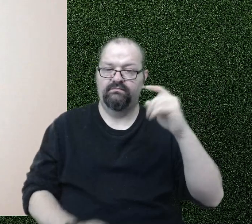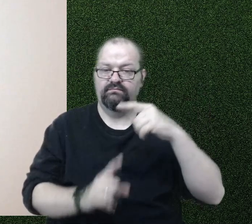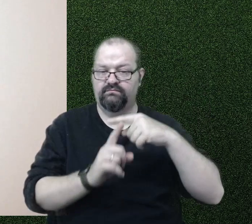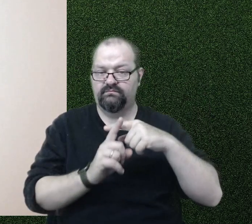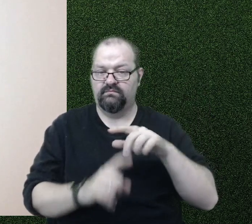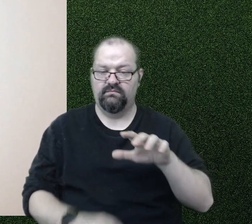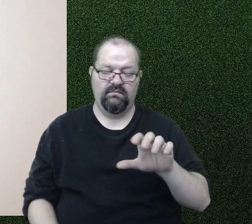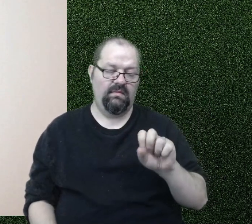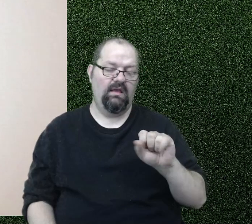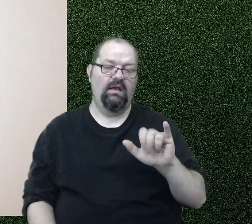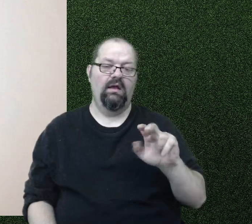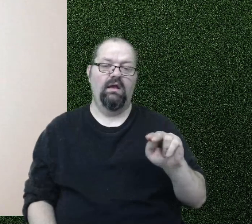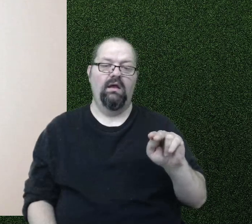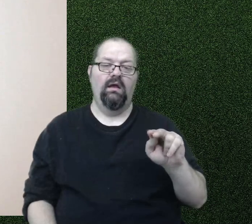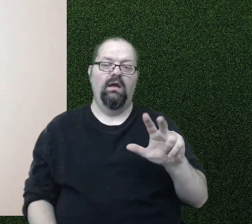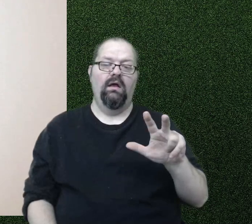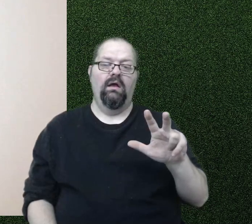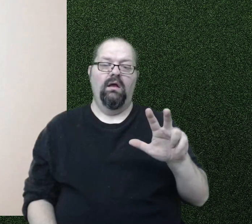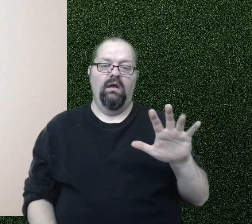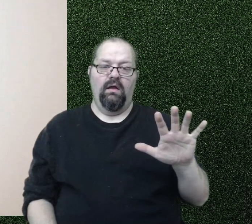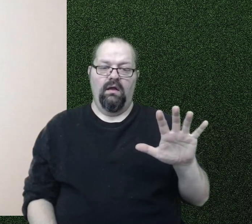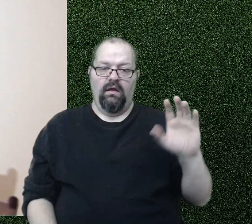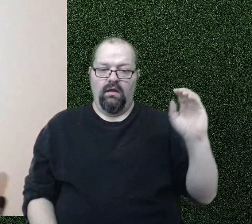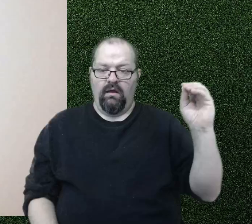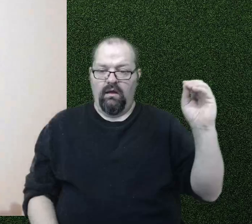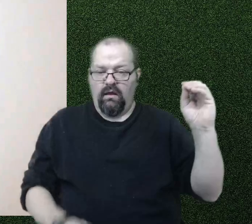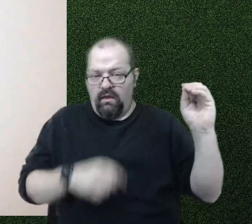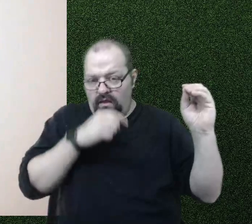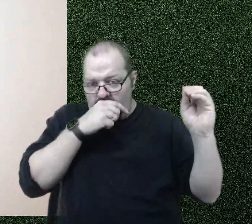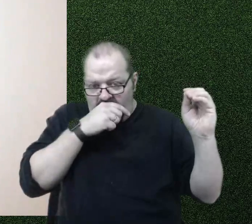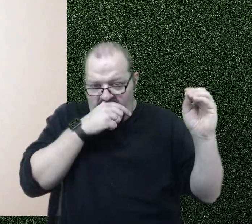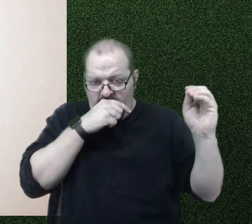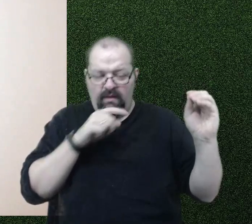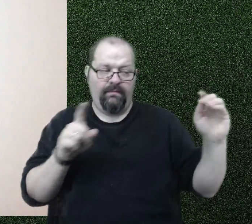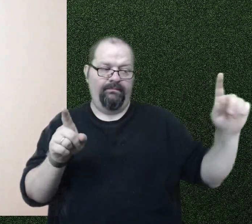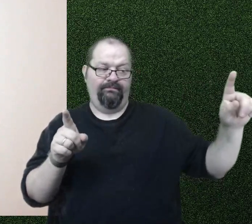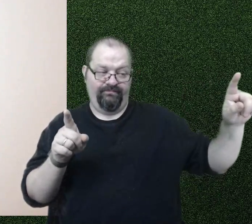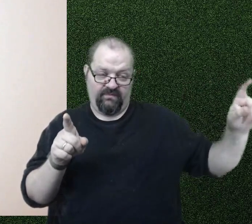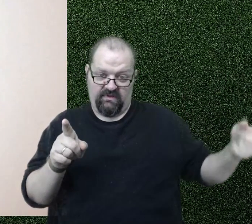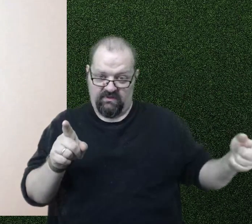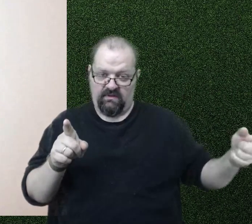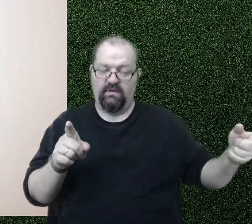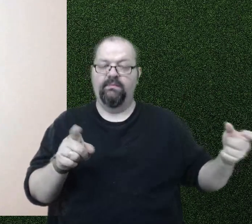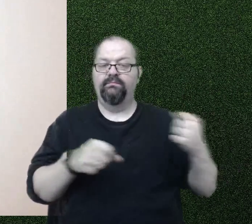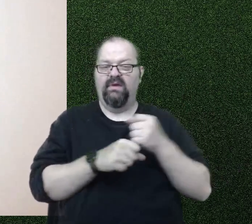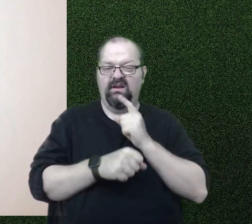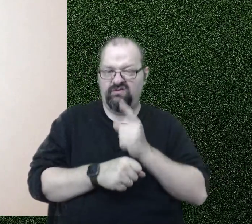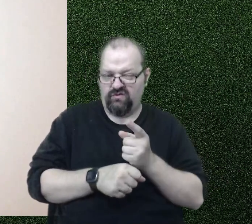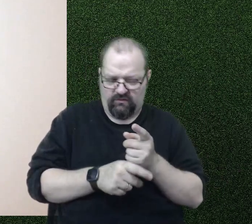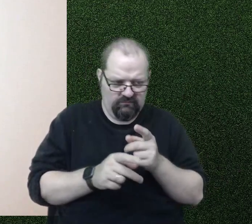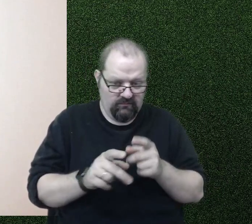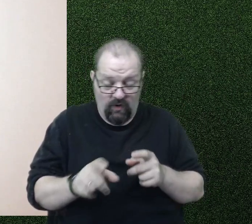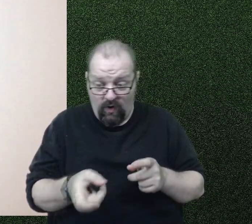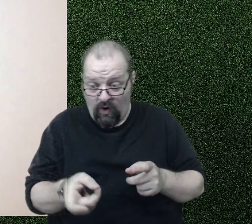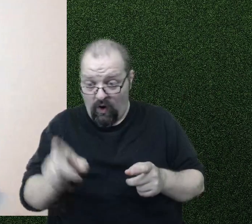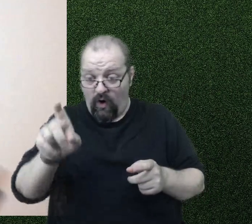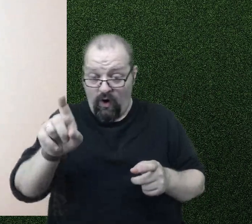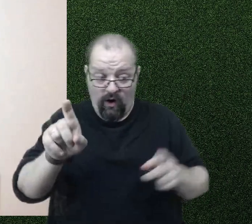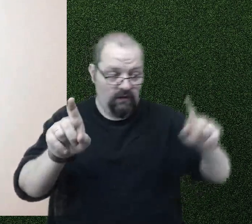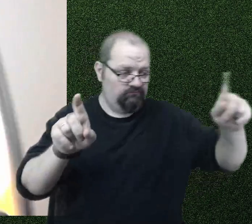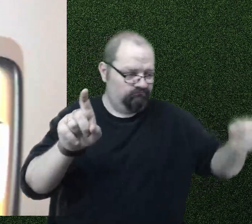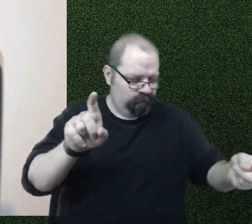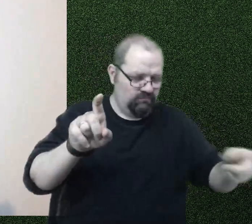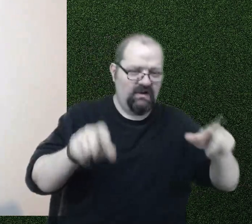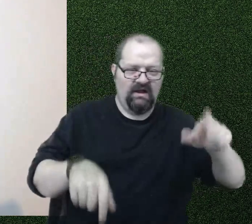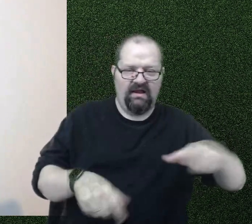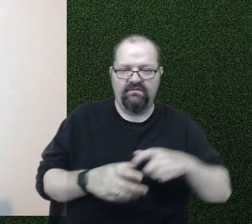plus sine of 35, close parentheses for the sine, close parentheses for the denominator, hit equals or enter, we